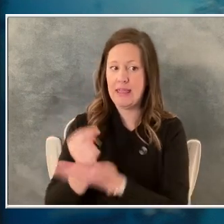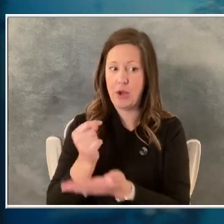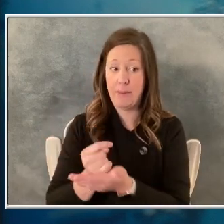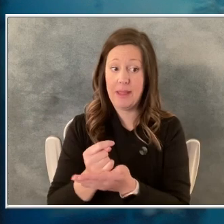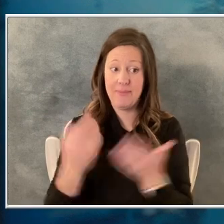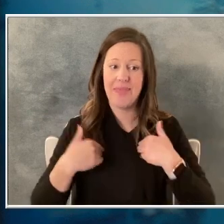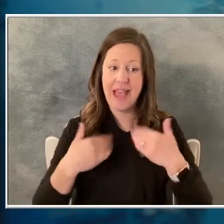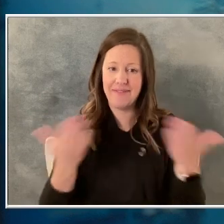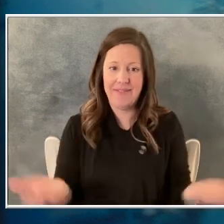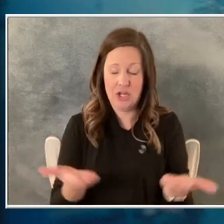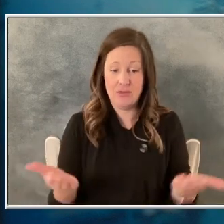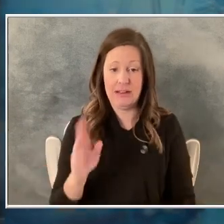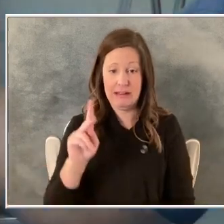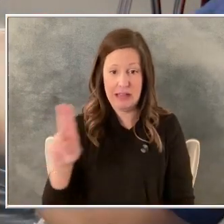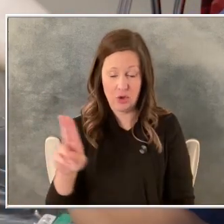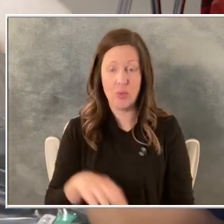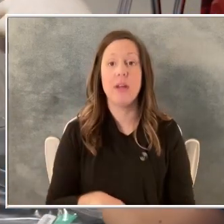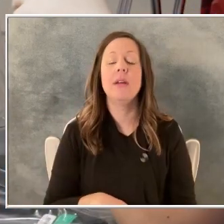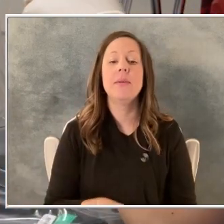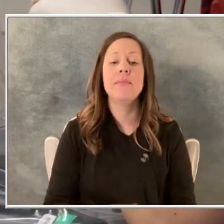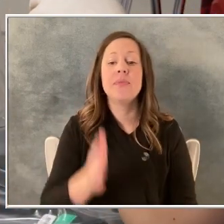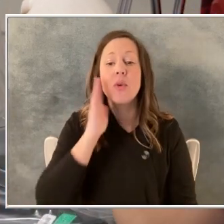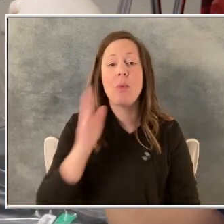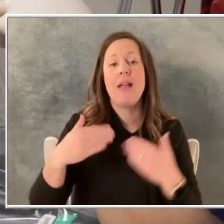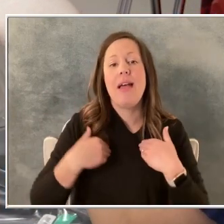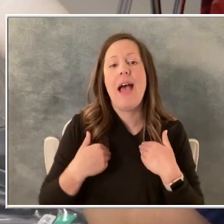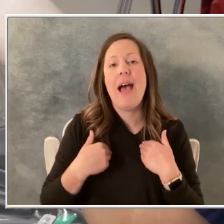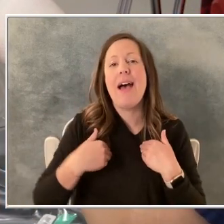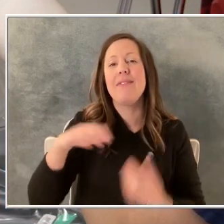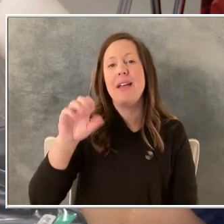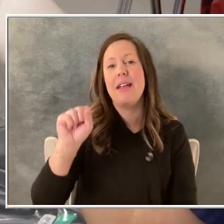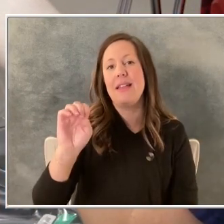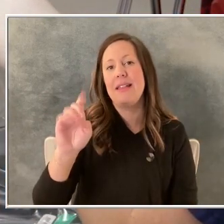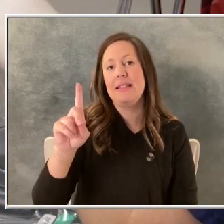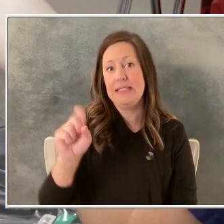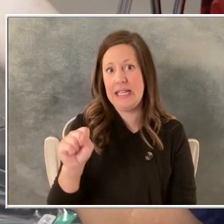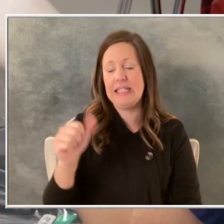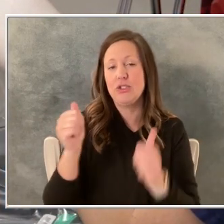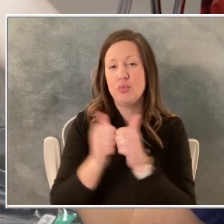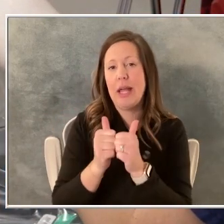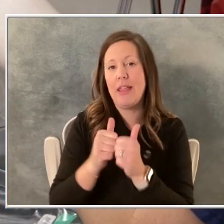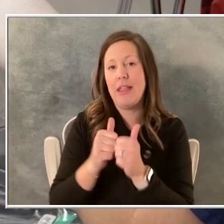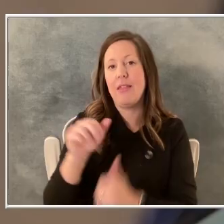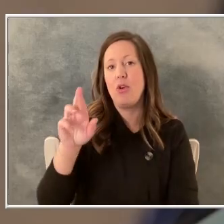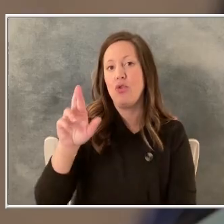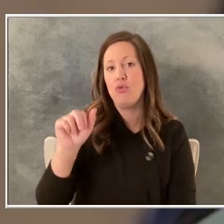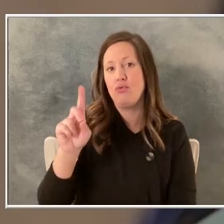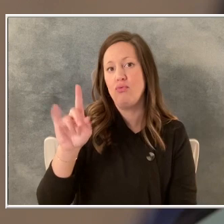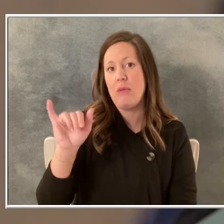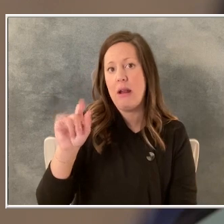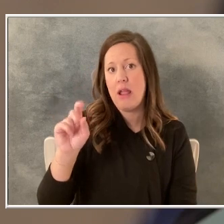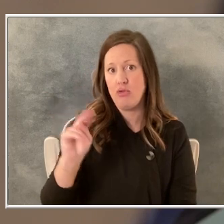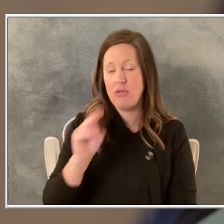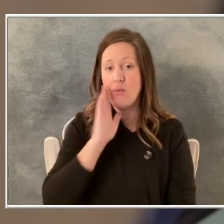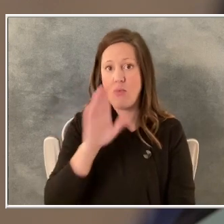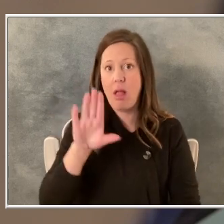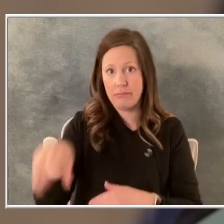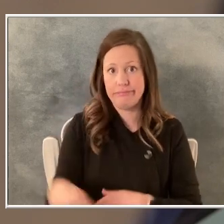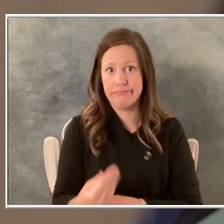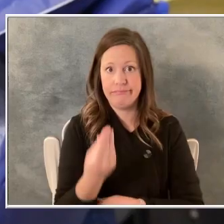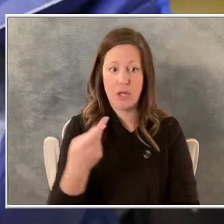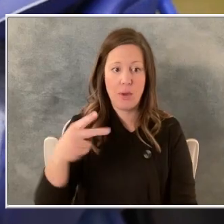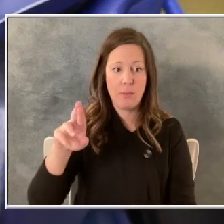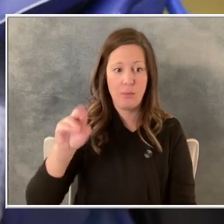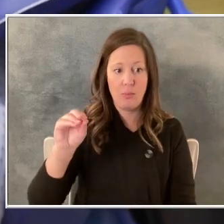where we insert radiation seeds into the prostate. You can see the video here. It's actually a very nice procedure where we